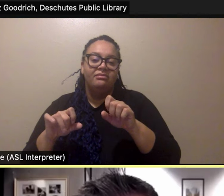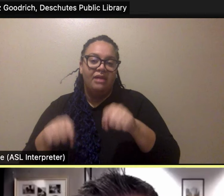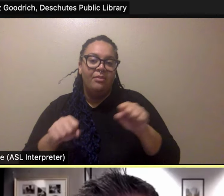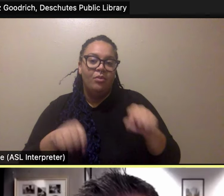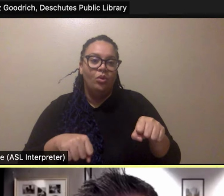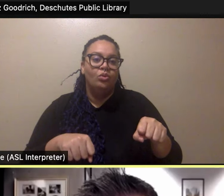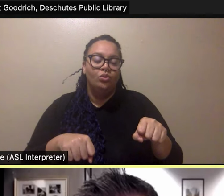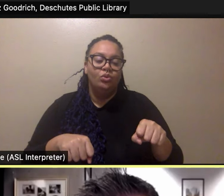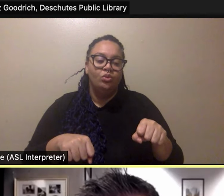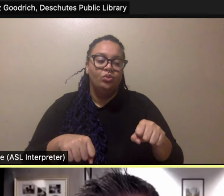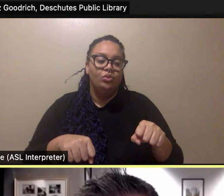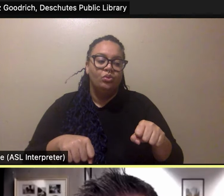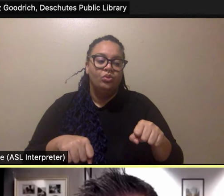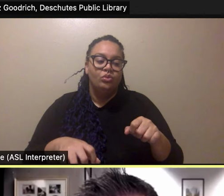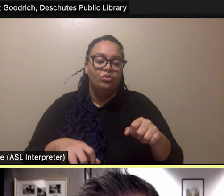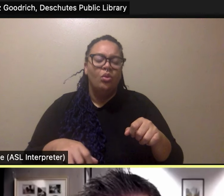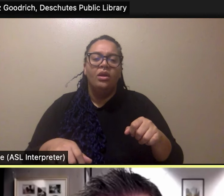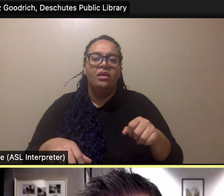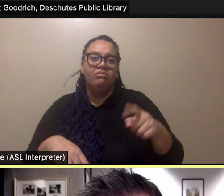brutality.